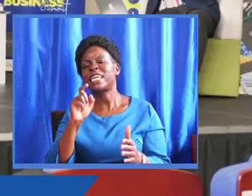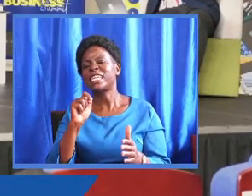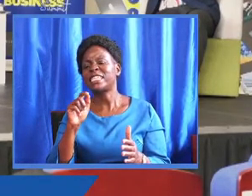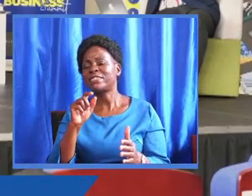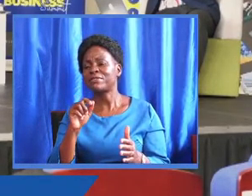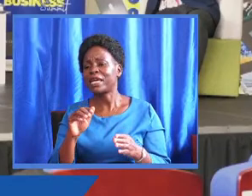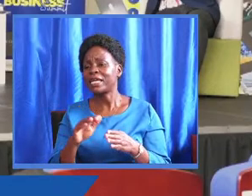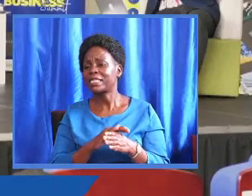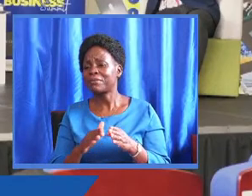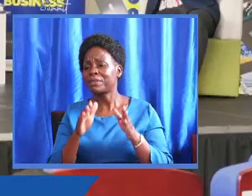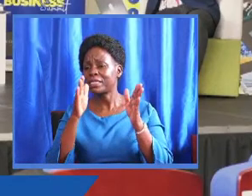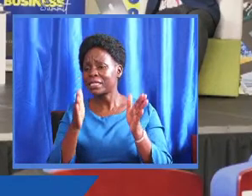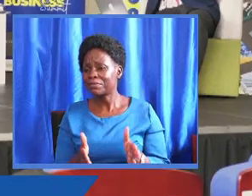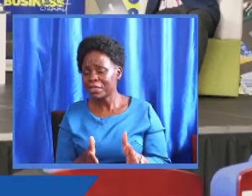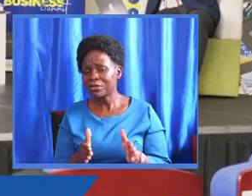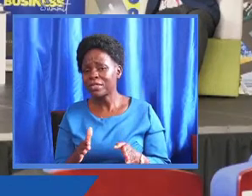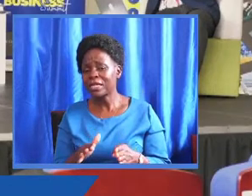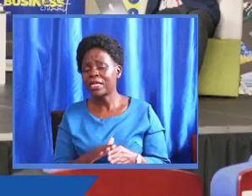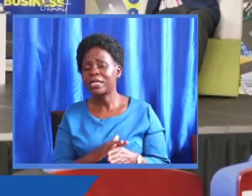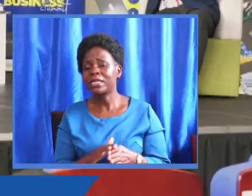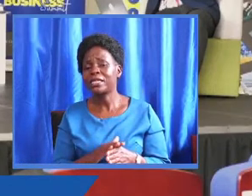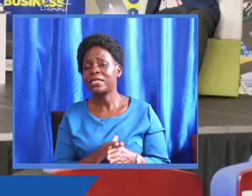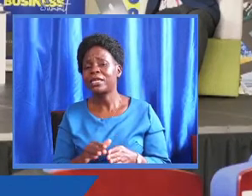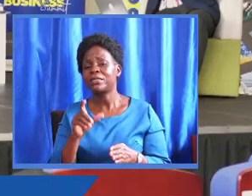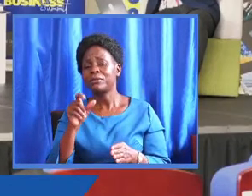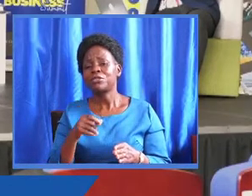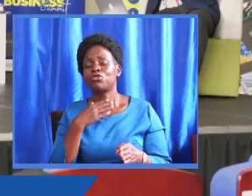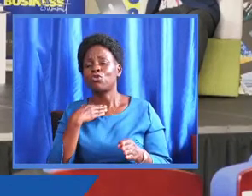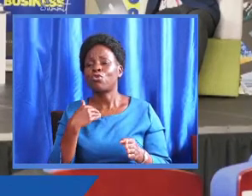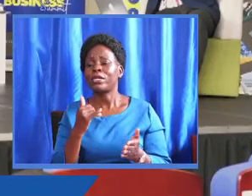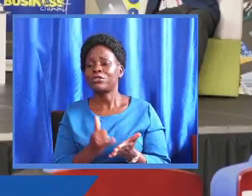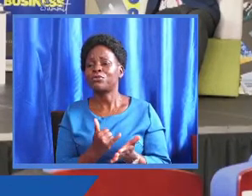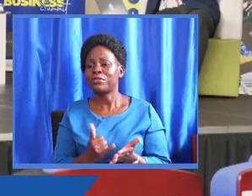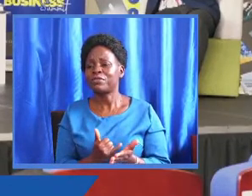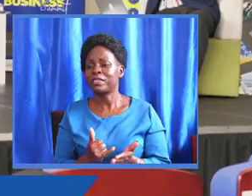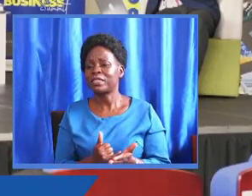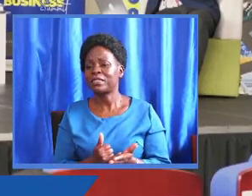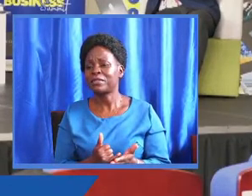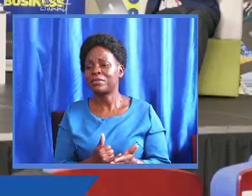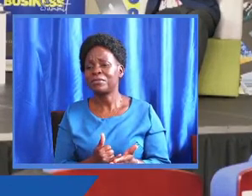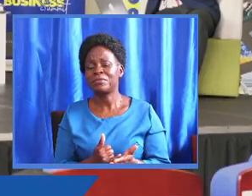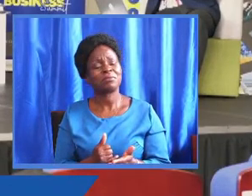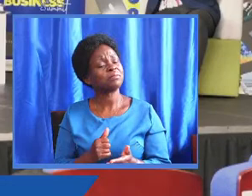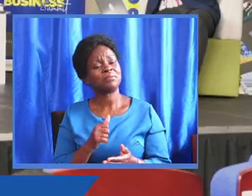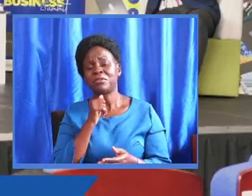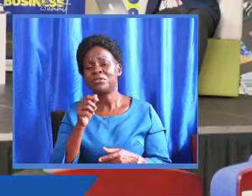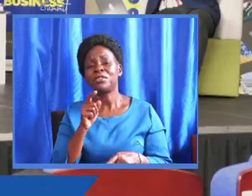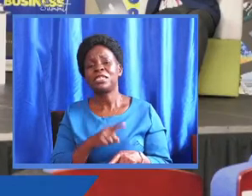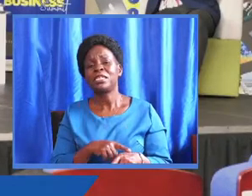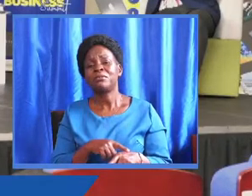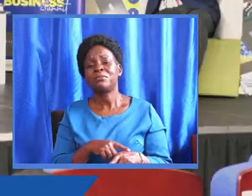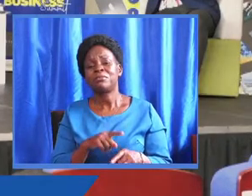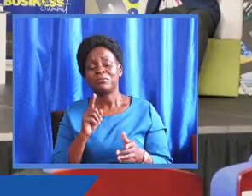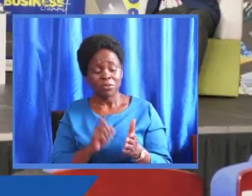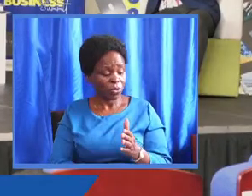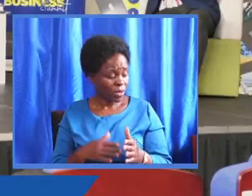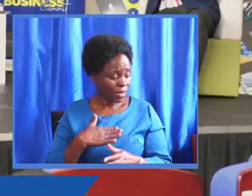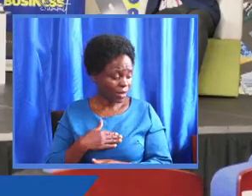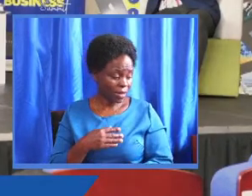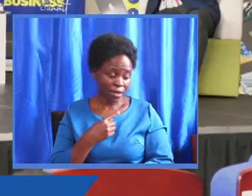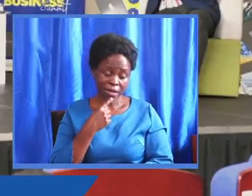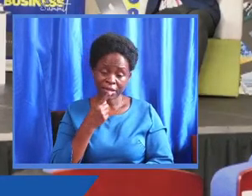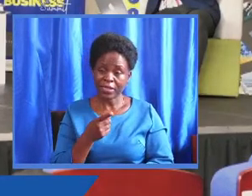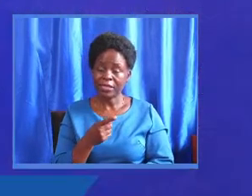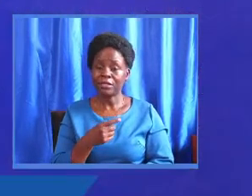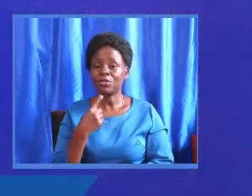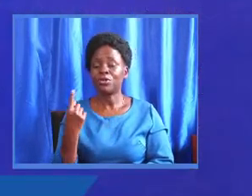As a business person, as somebody wants to invest? Not entirely. not entirely. So this is what I'm saying, that